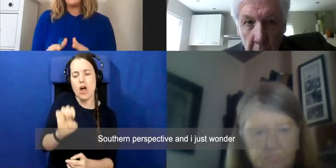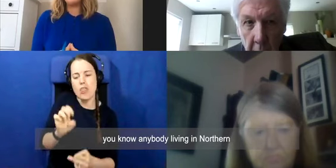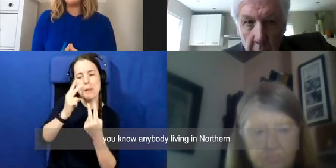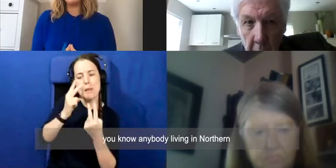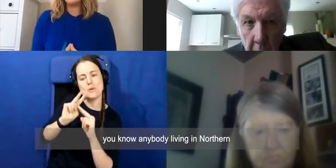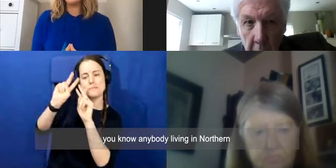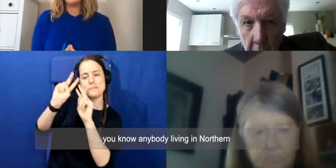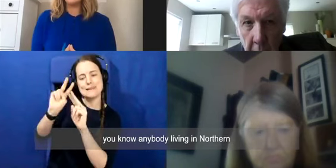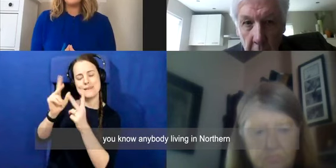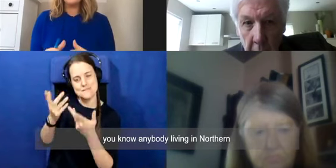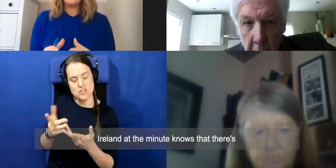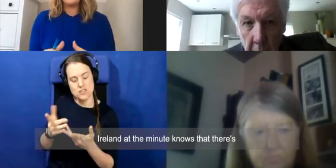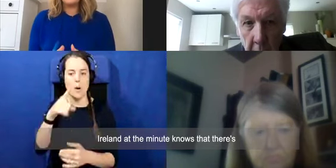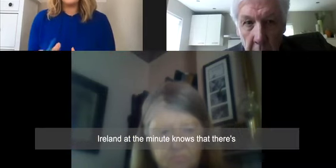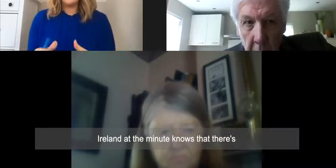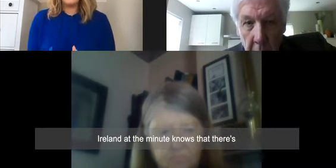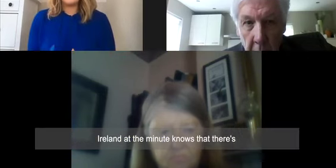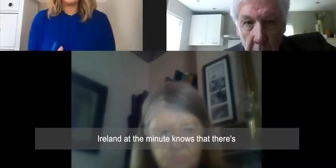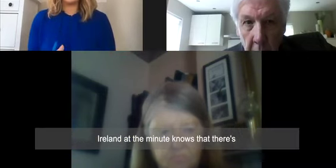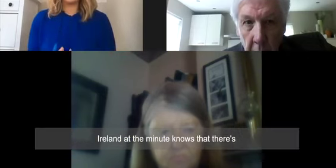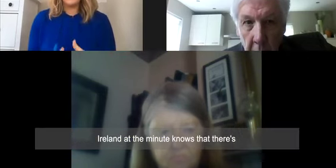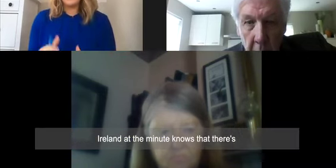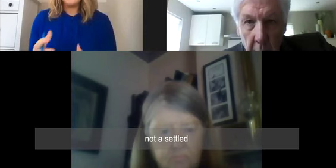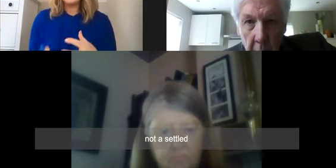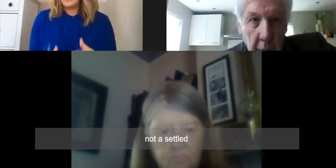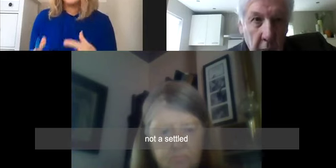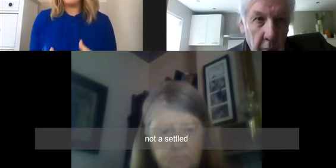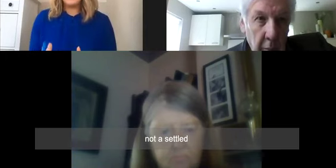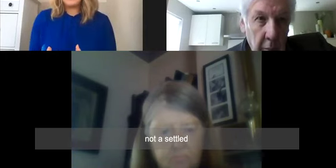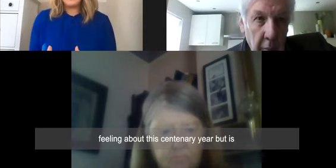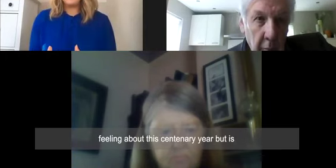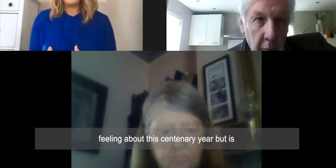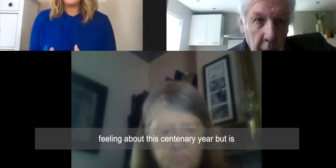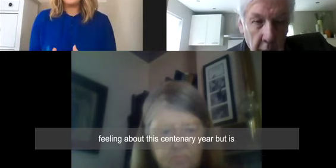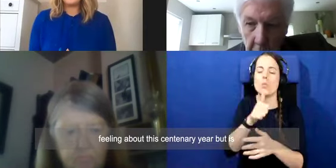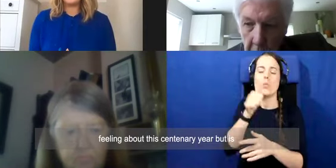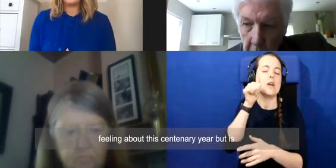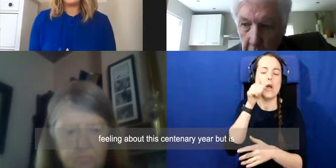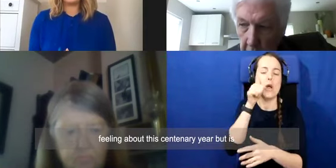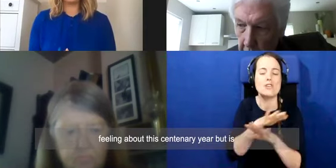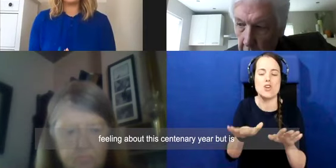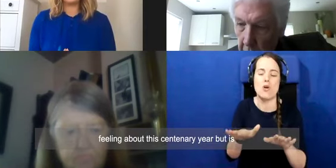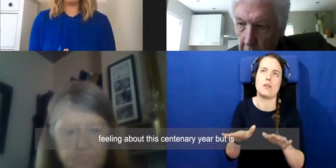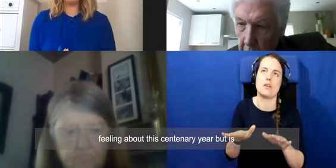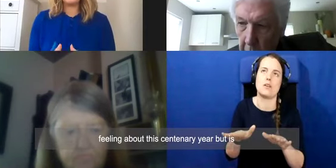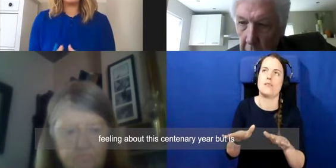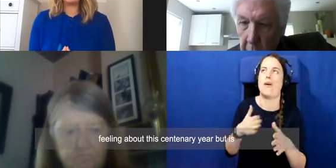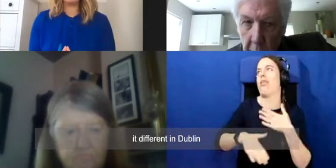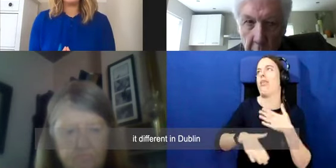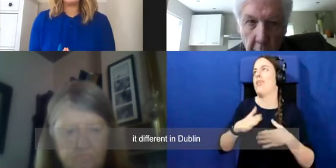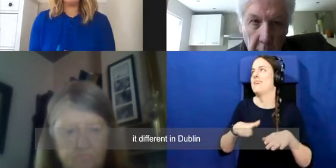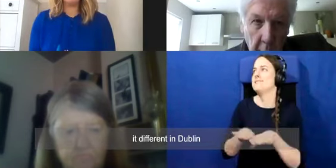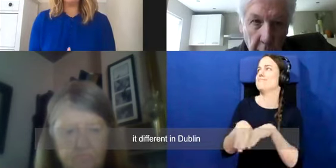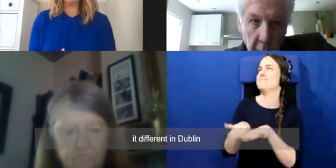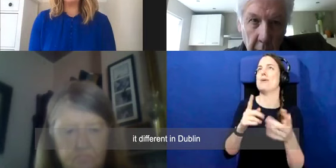you know, anybody living in Northern Ireland at the minute knows that there's not a settled feeling about this centenary year. But is it different